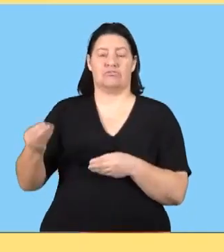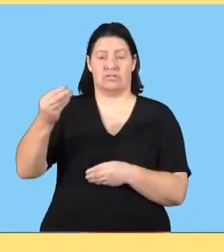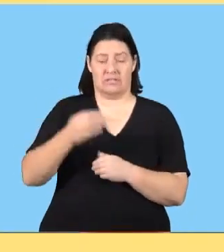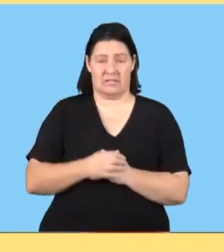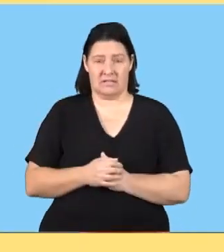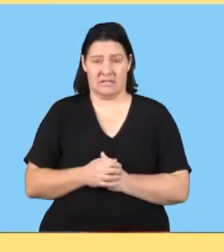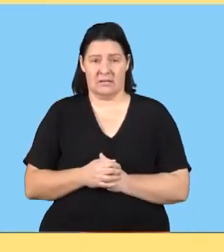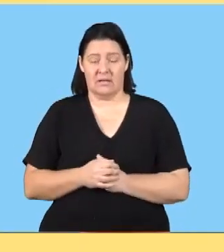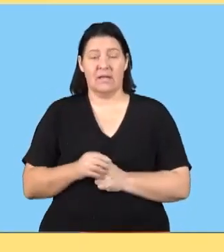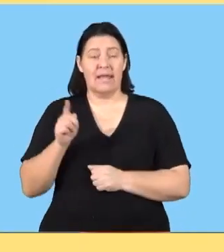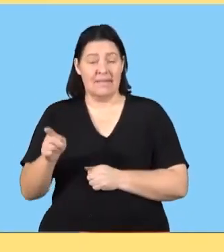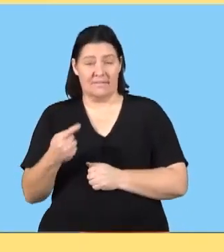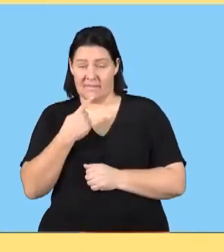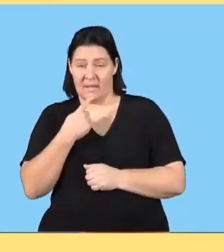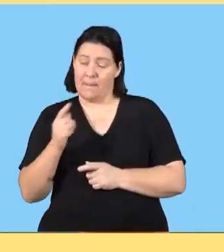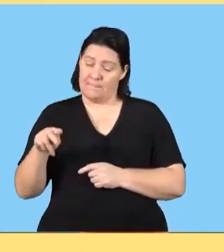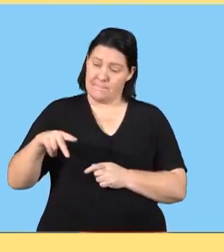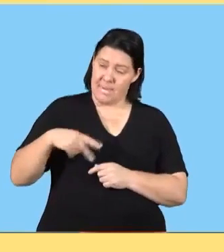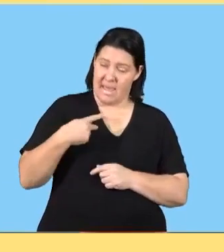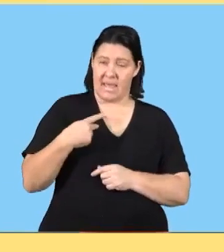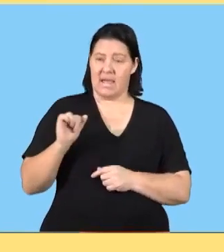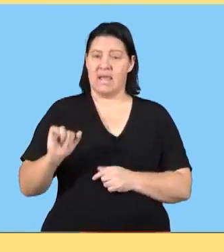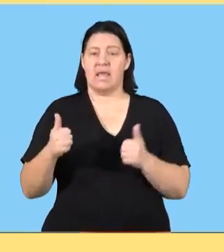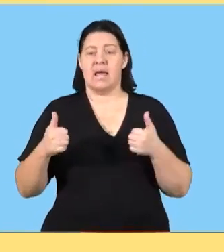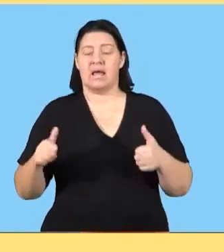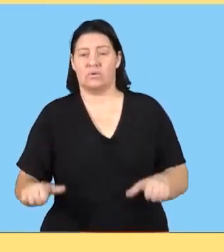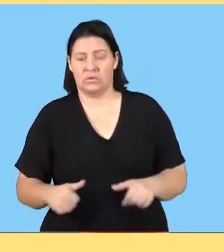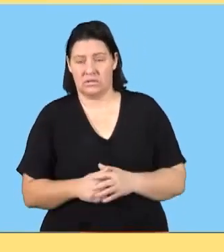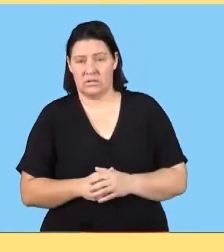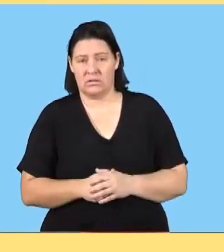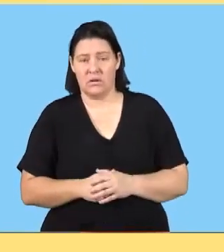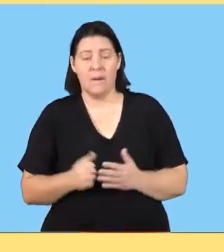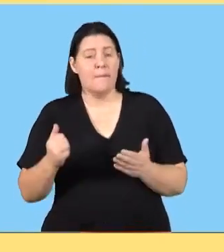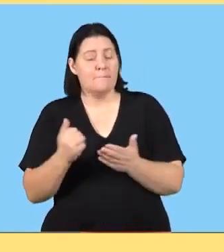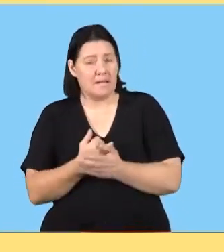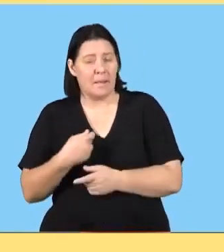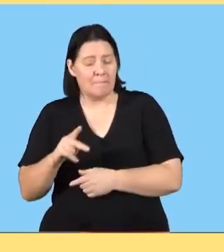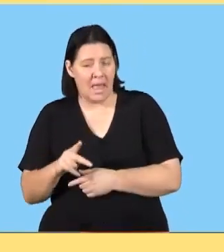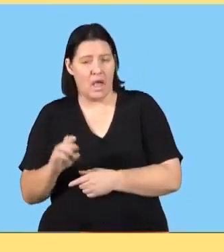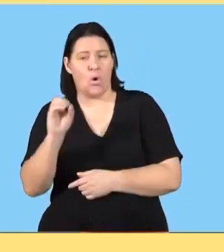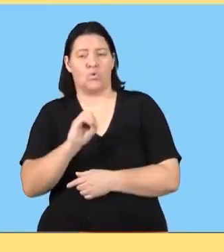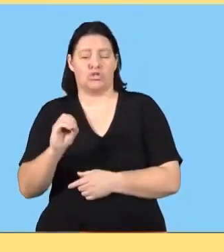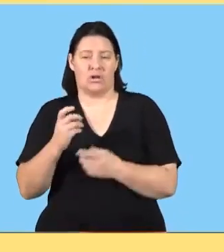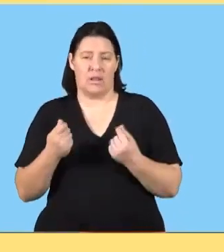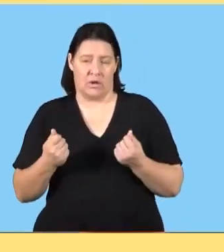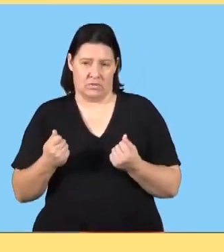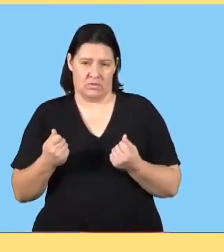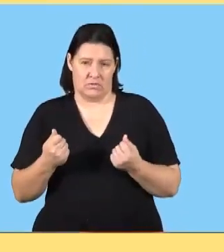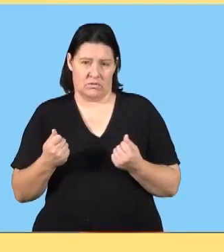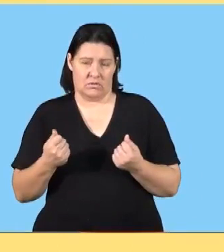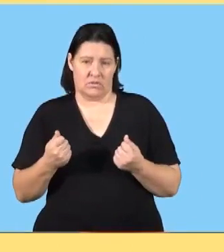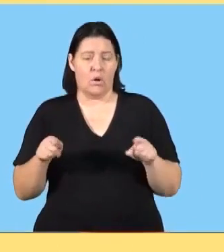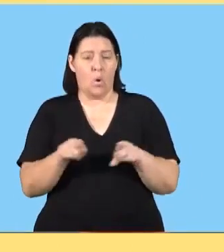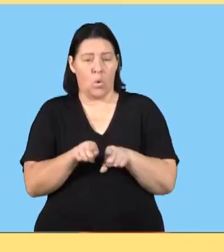interest. When the debtor then pays his or her account, he must pay the original amount and